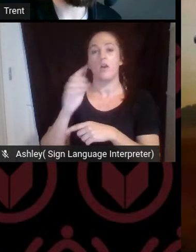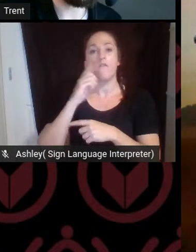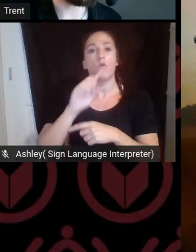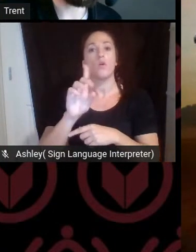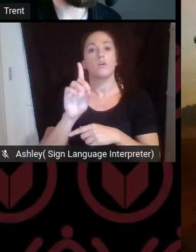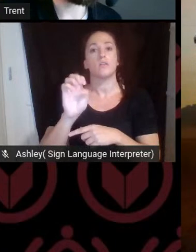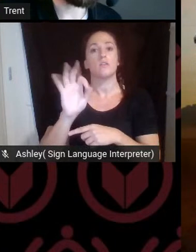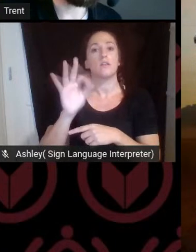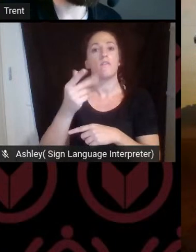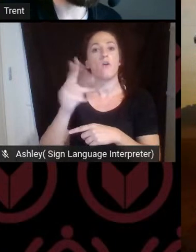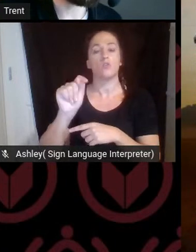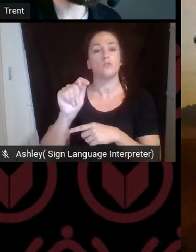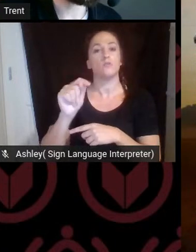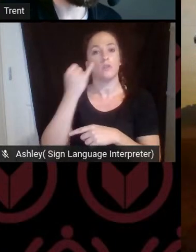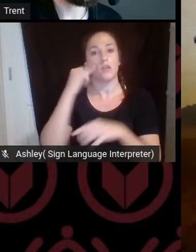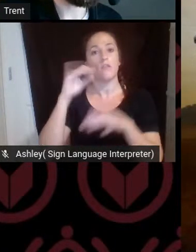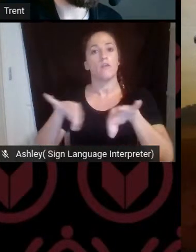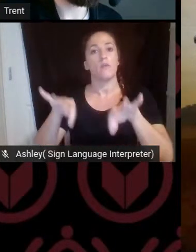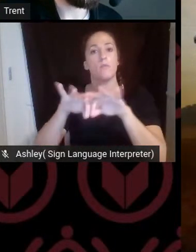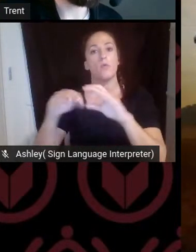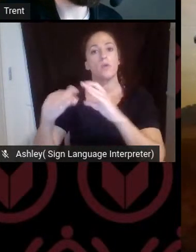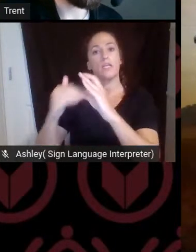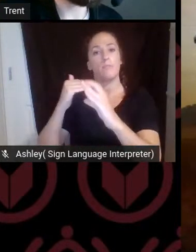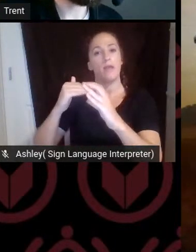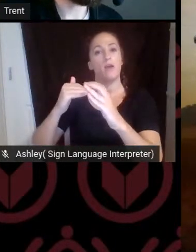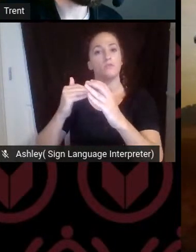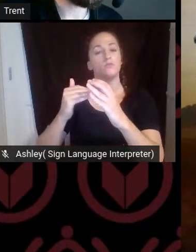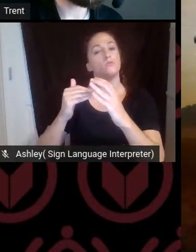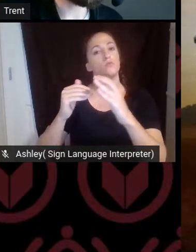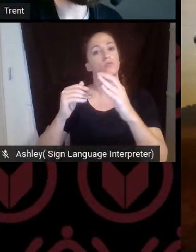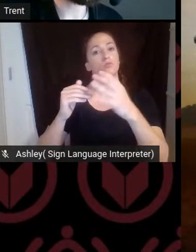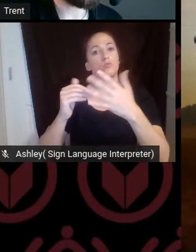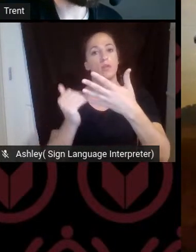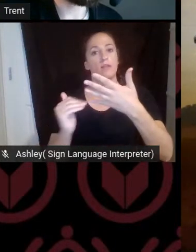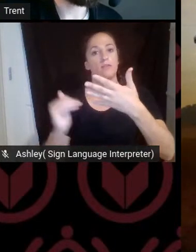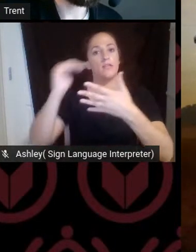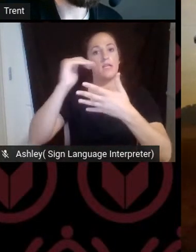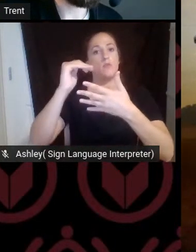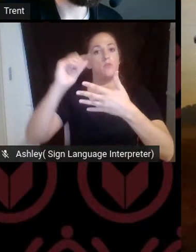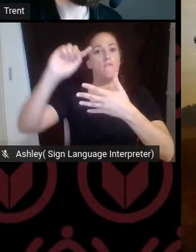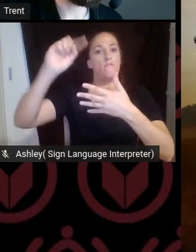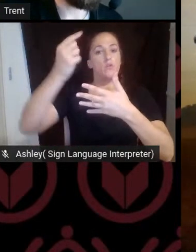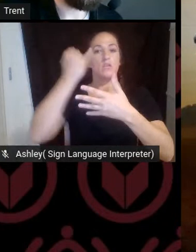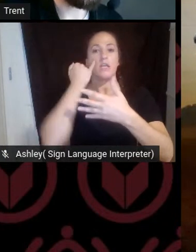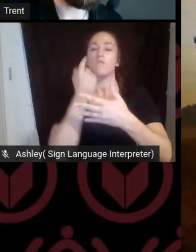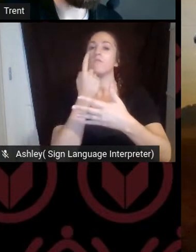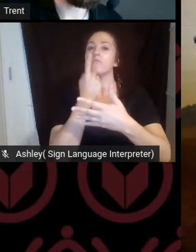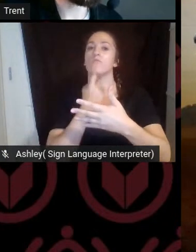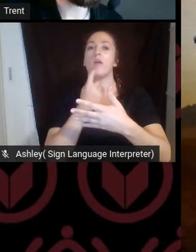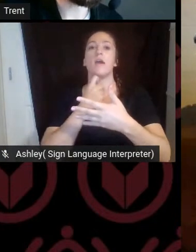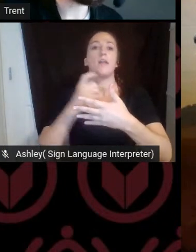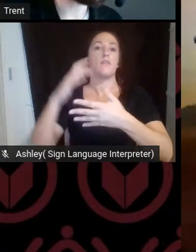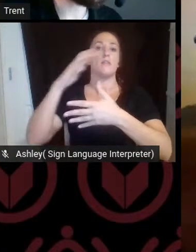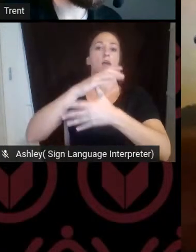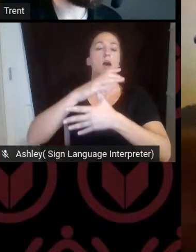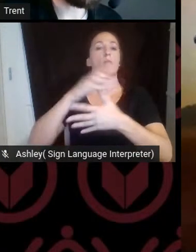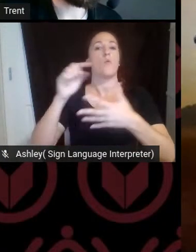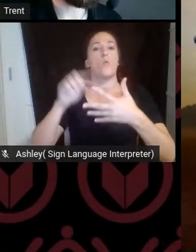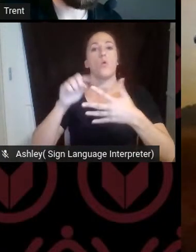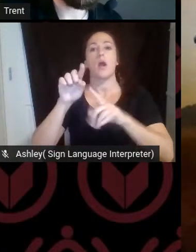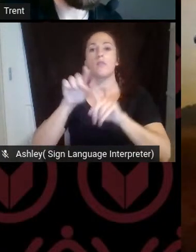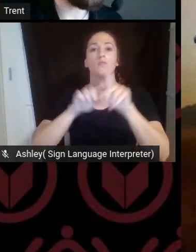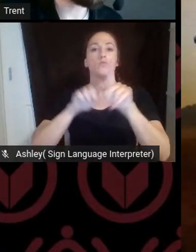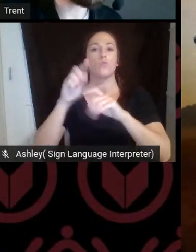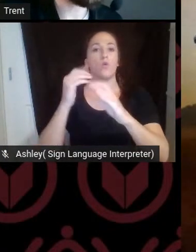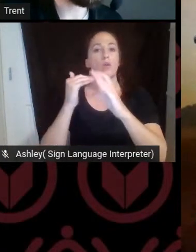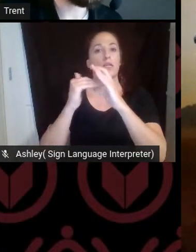my important emails come in first. Unread is always at the top. Your starred emails, because there's a starred feature